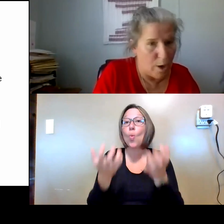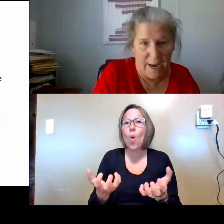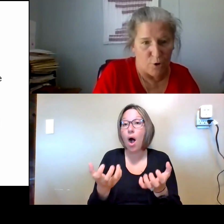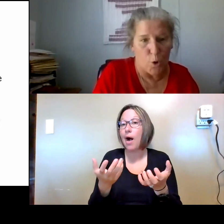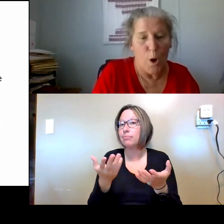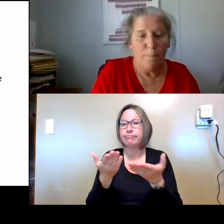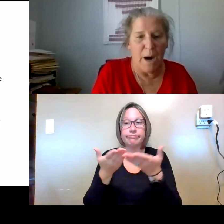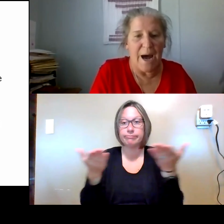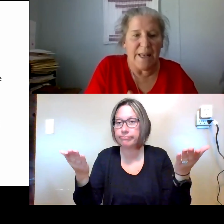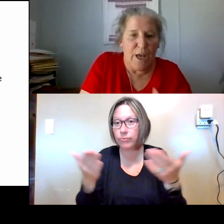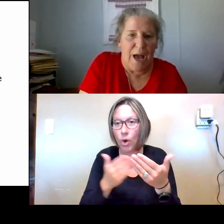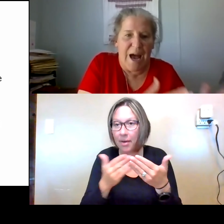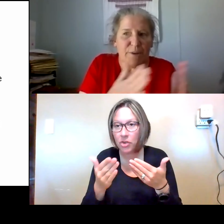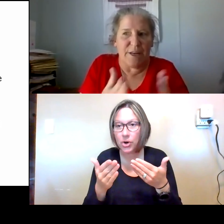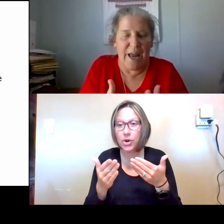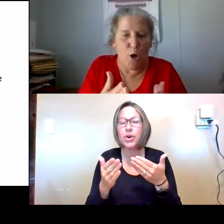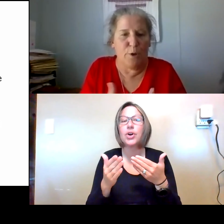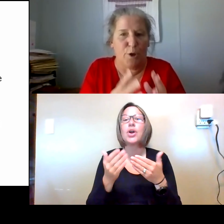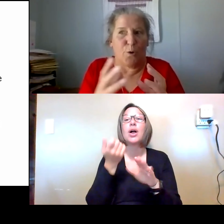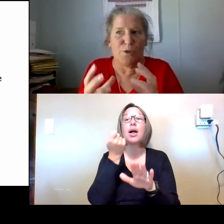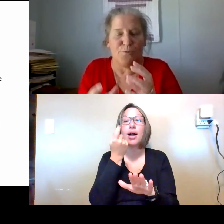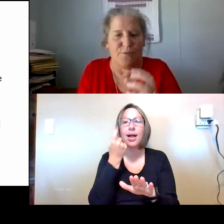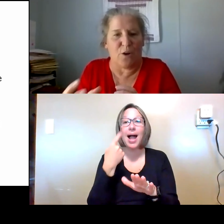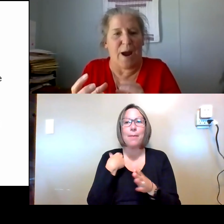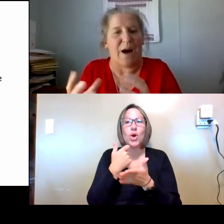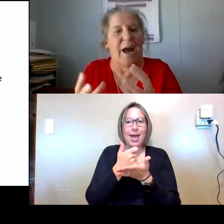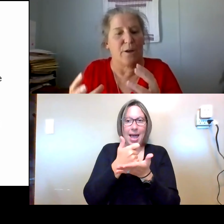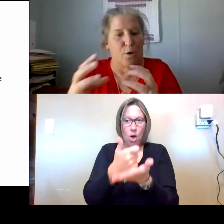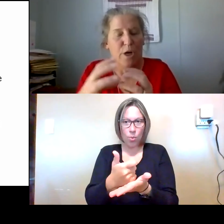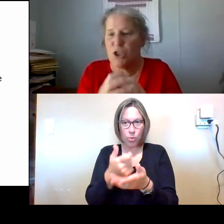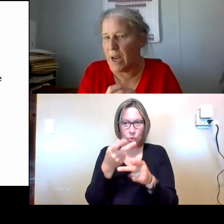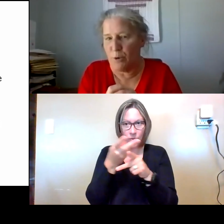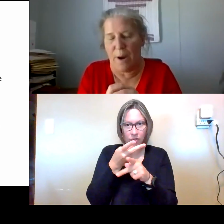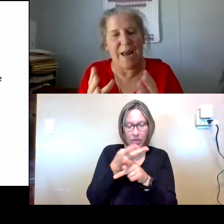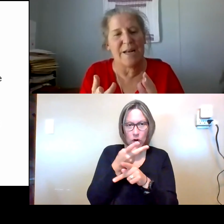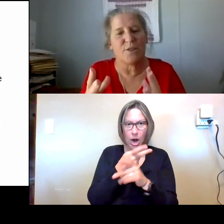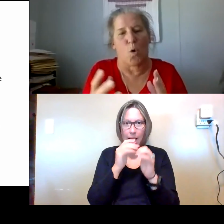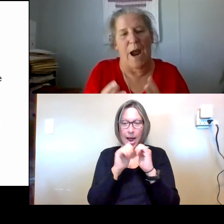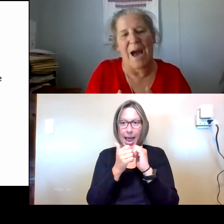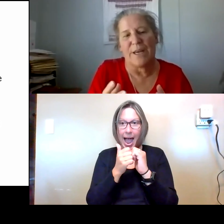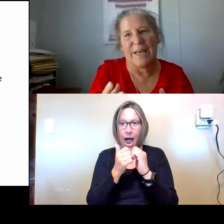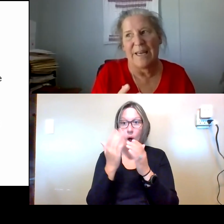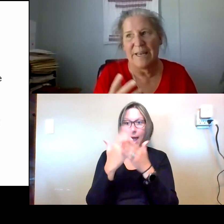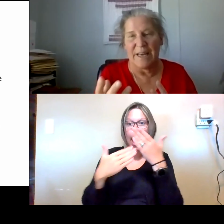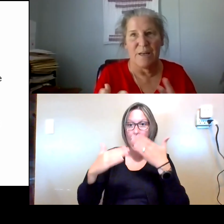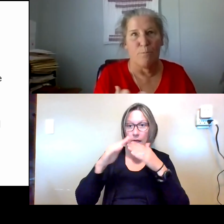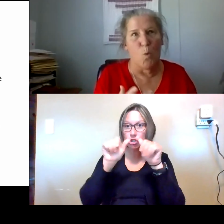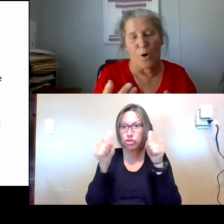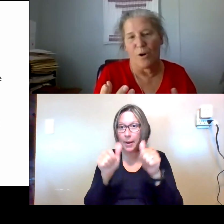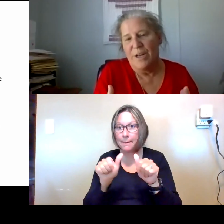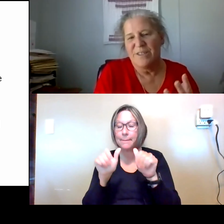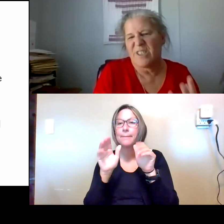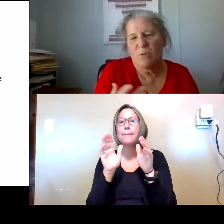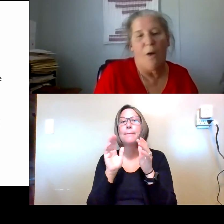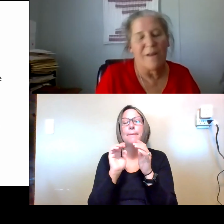be whatever, but I'm going to help you to figure out how to shape your hands or how to get it in a